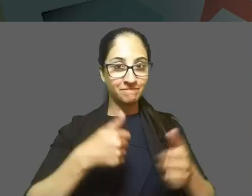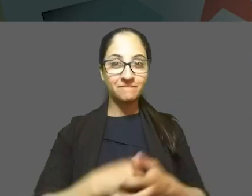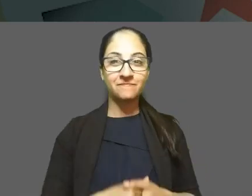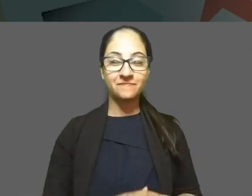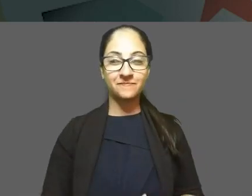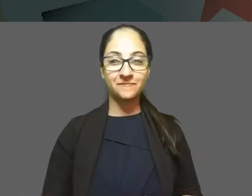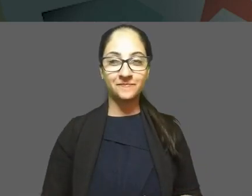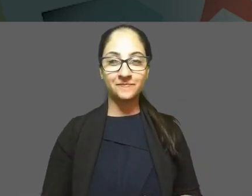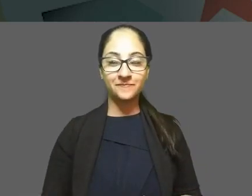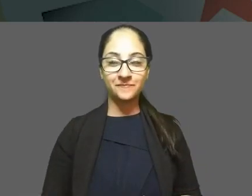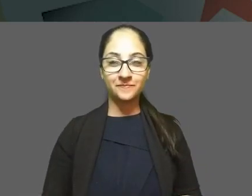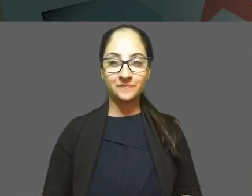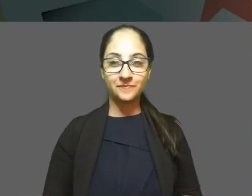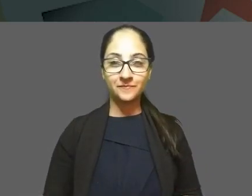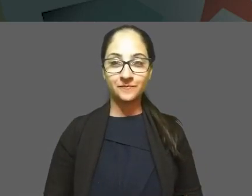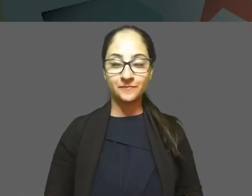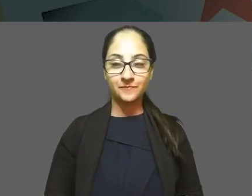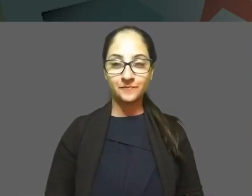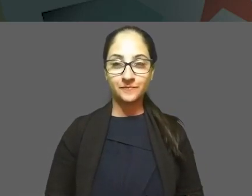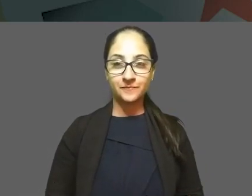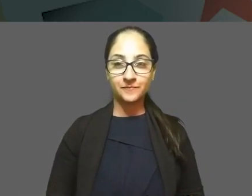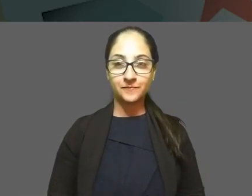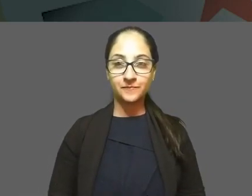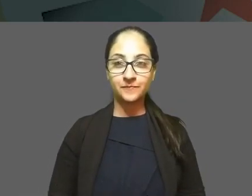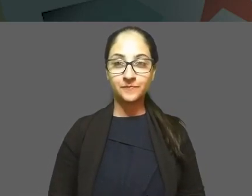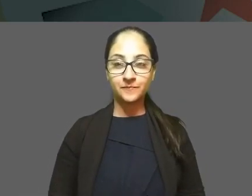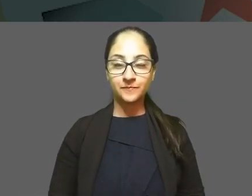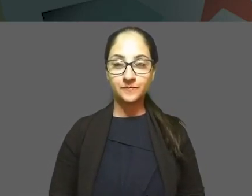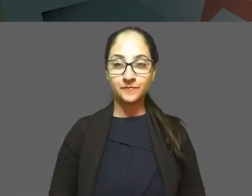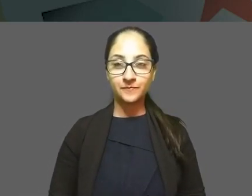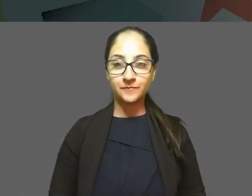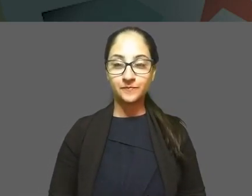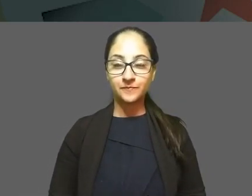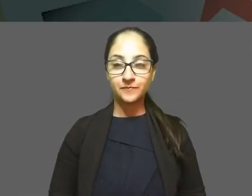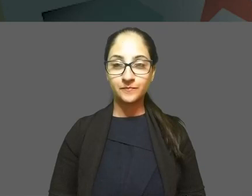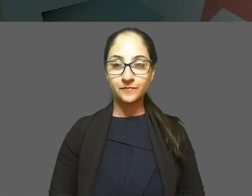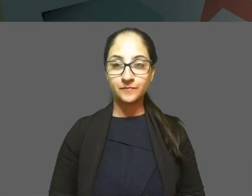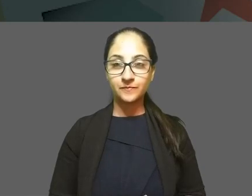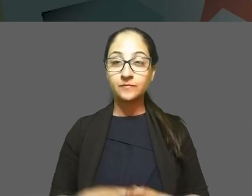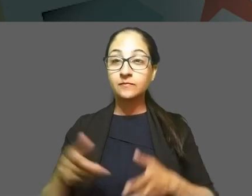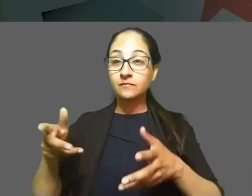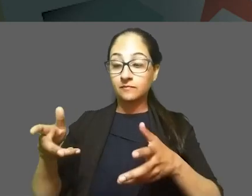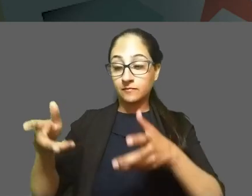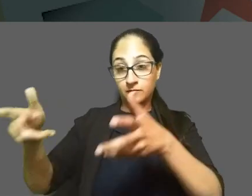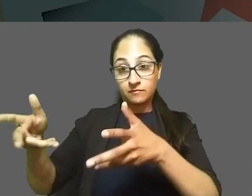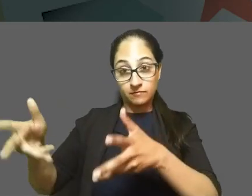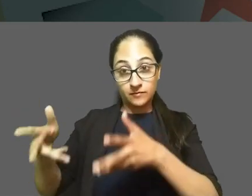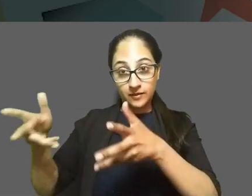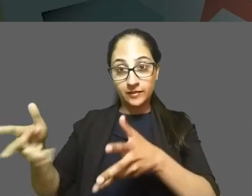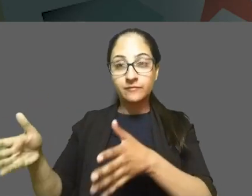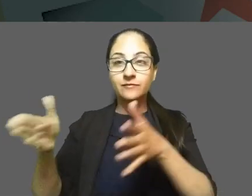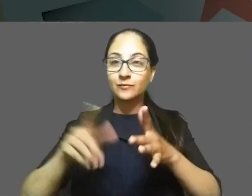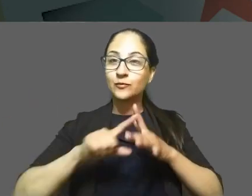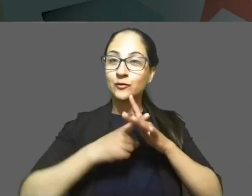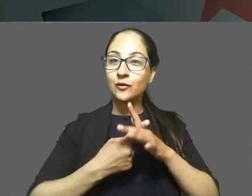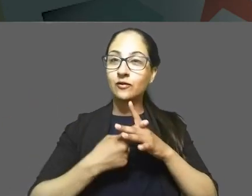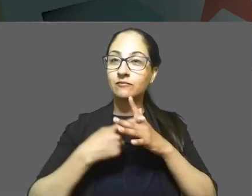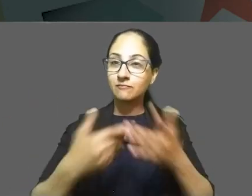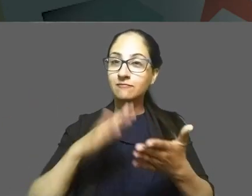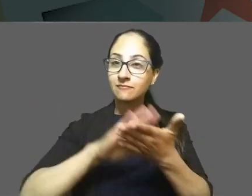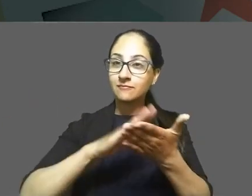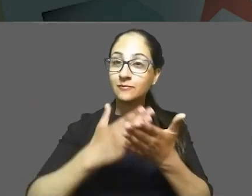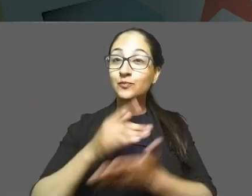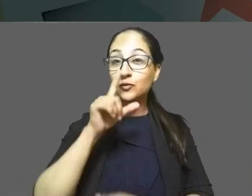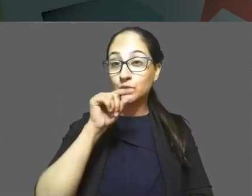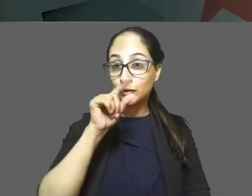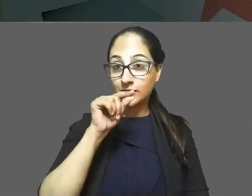step. Okay, awesome. So while we're resting the dough of the naan, why don't we go ahead